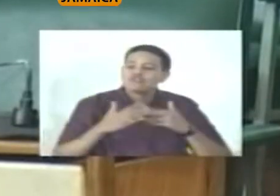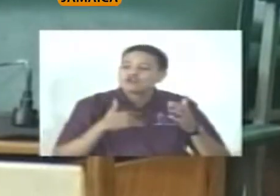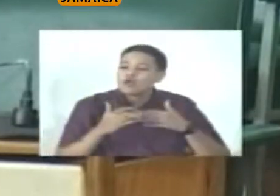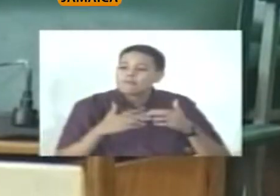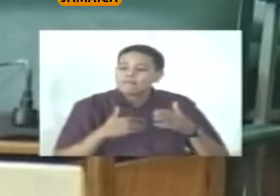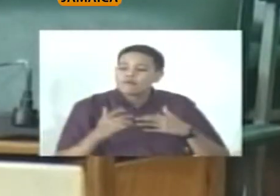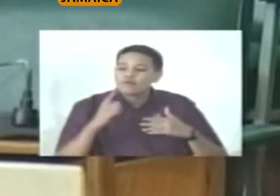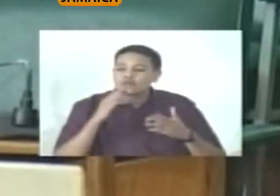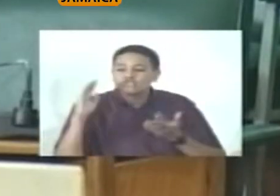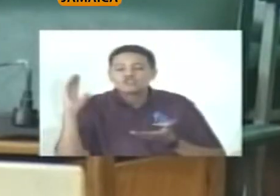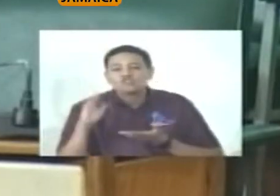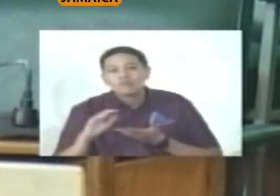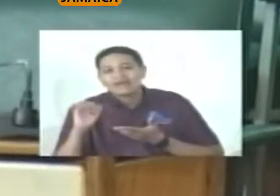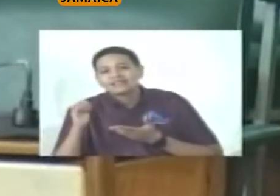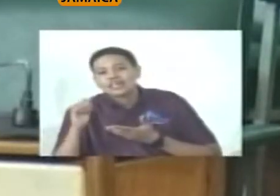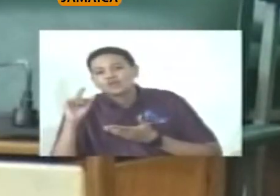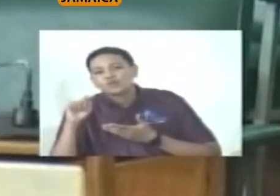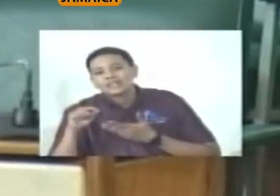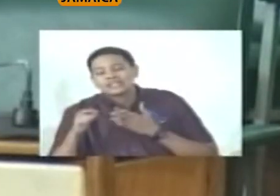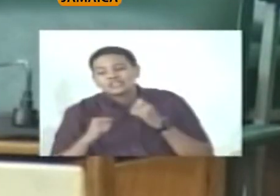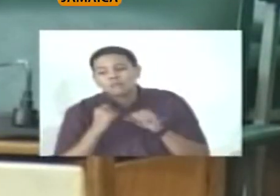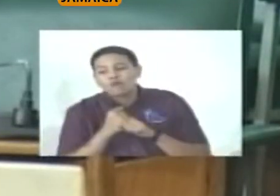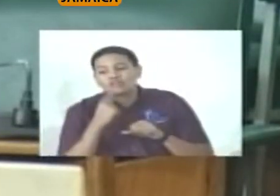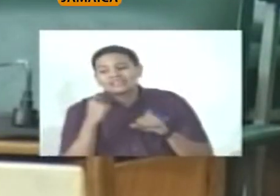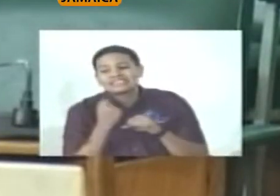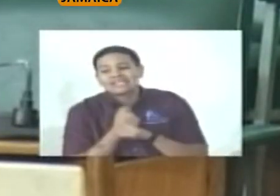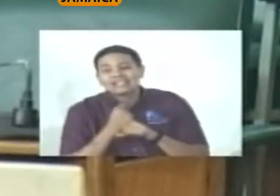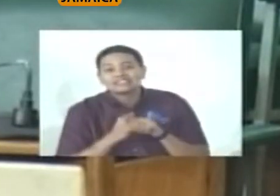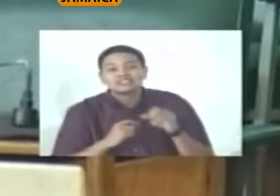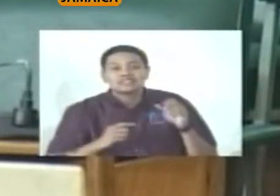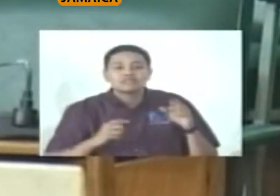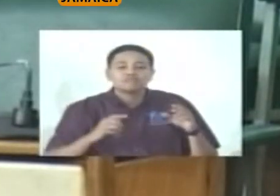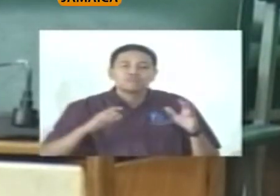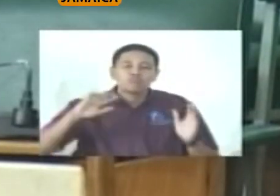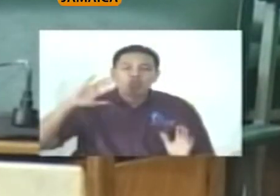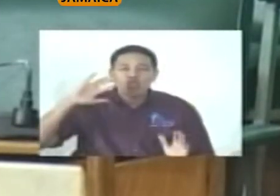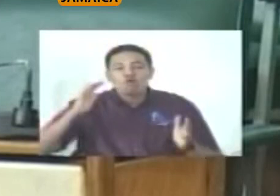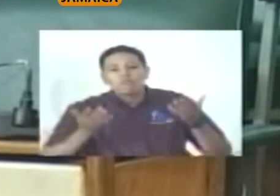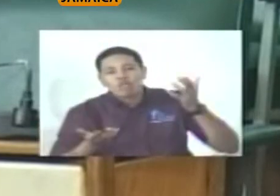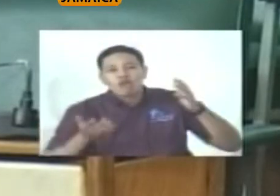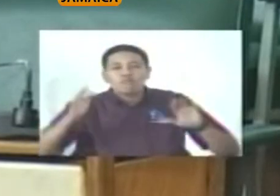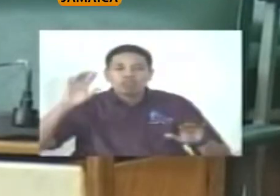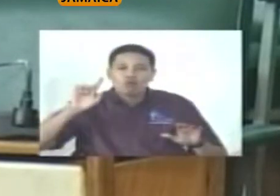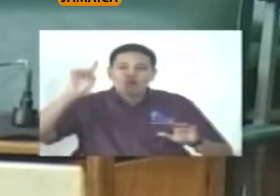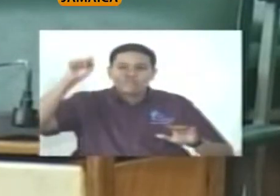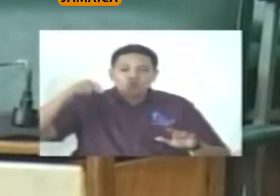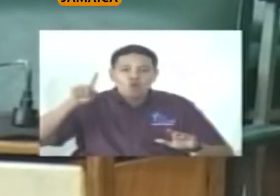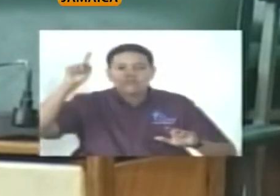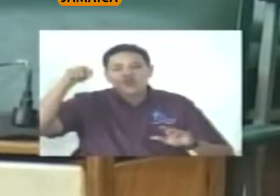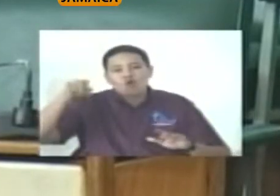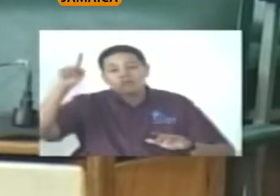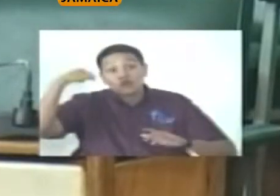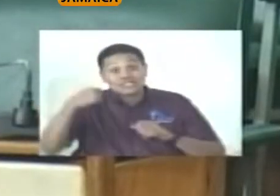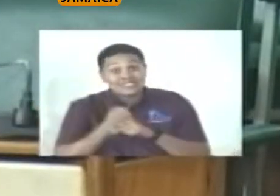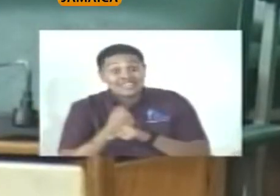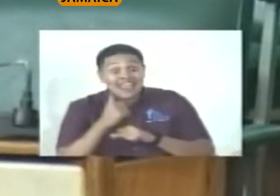we drop by 10, 20 this month, the statistics have been up and down. Every loss of Jamaican life